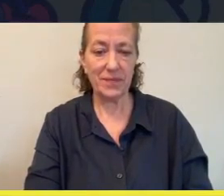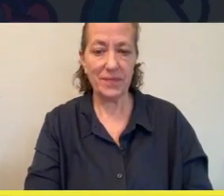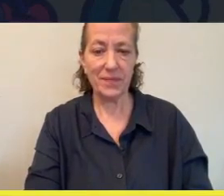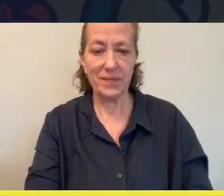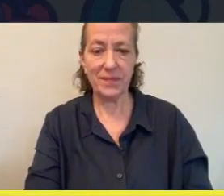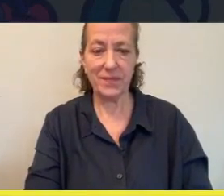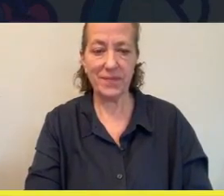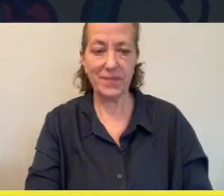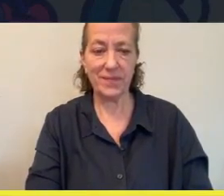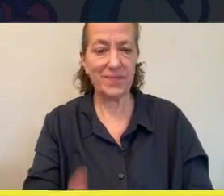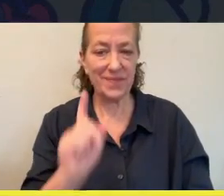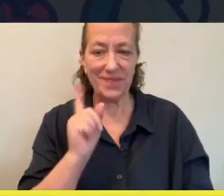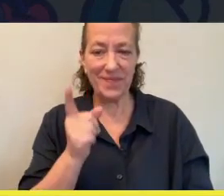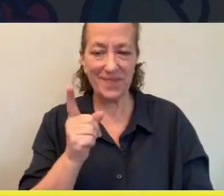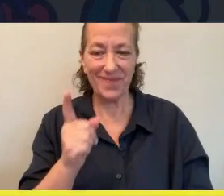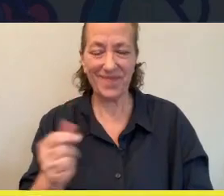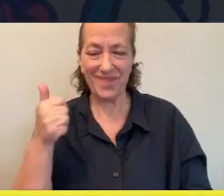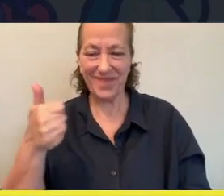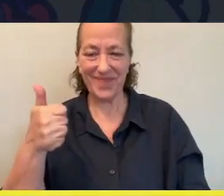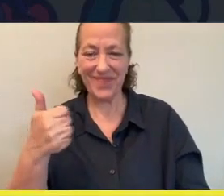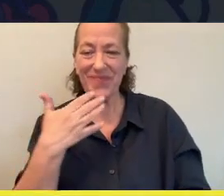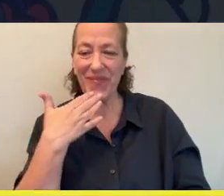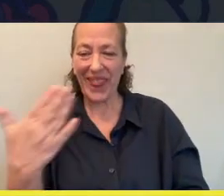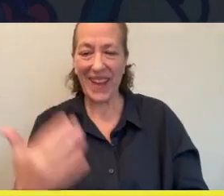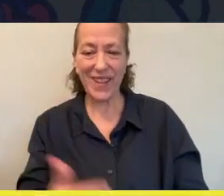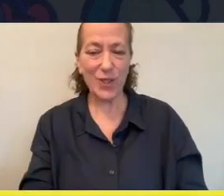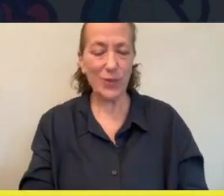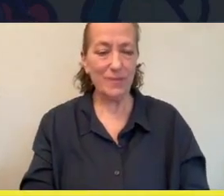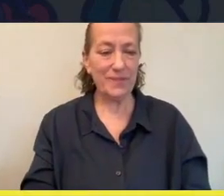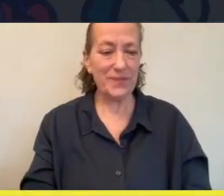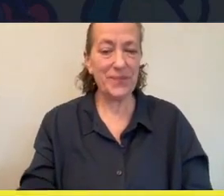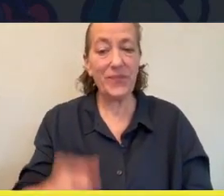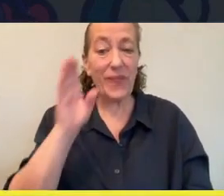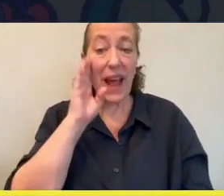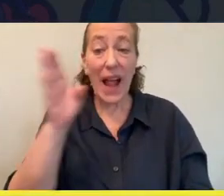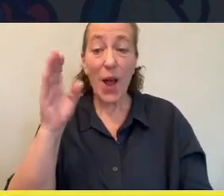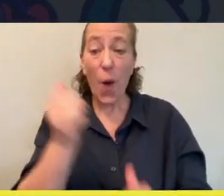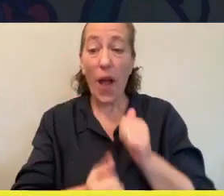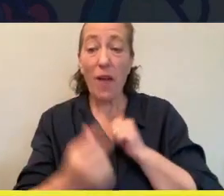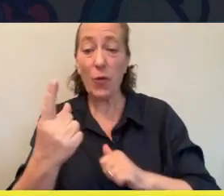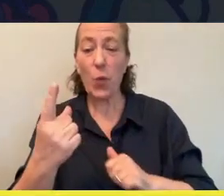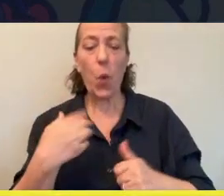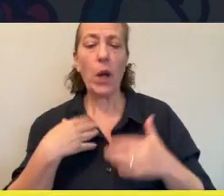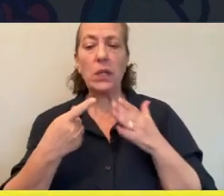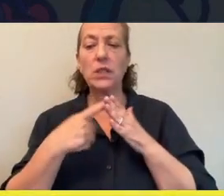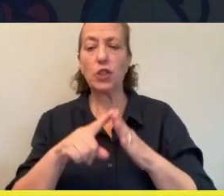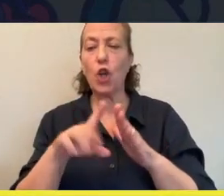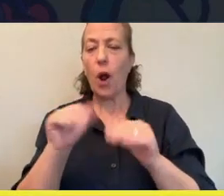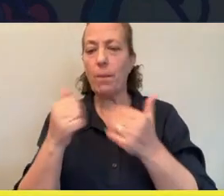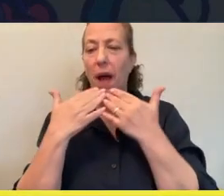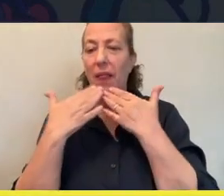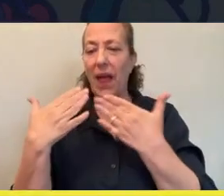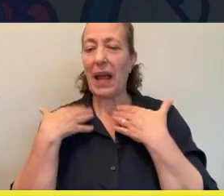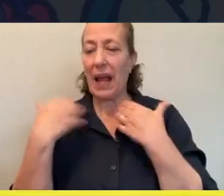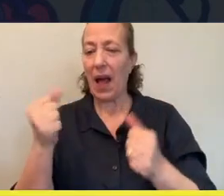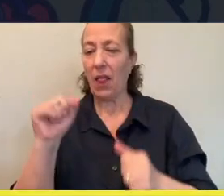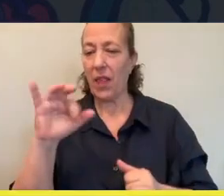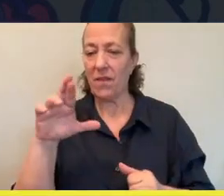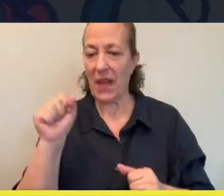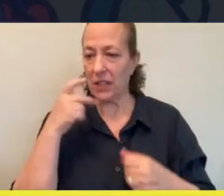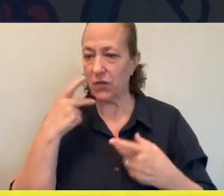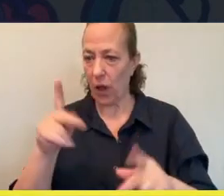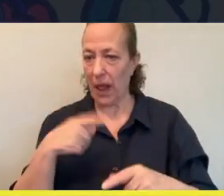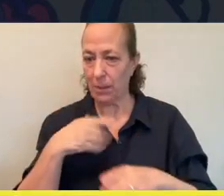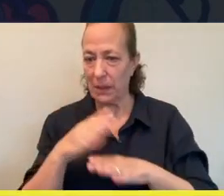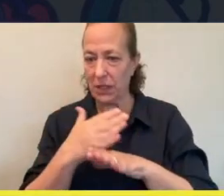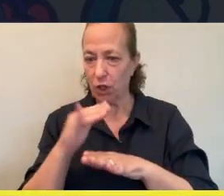There we go. All right, thank you. So hello, everyone. I want to start off by thanking Health Affairs for allowing me to share this work